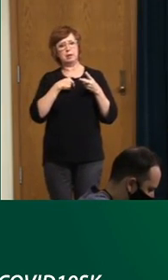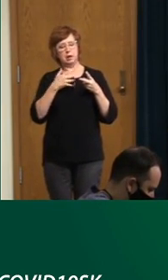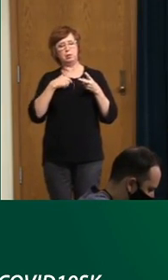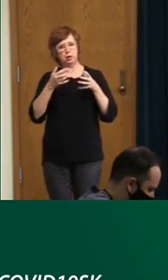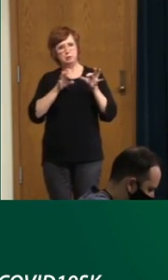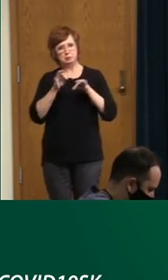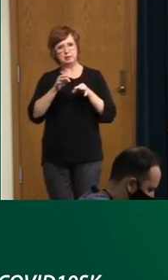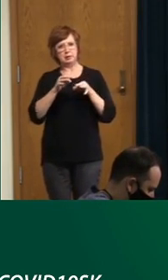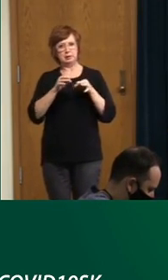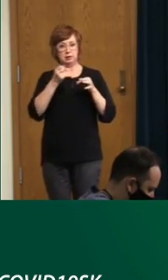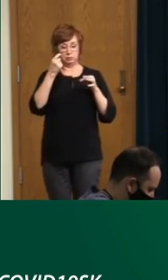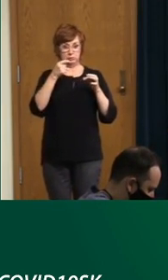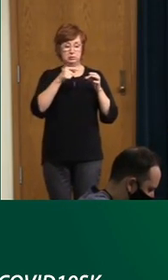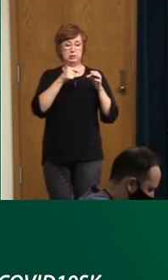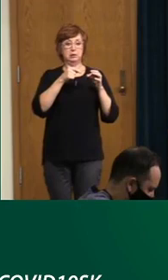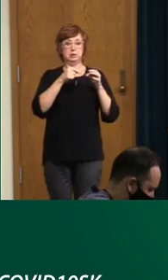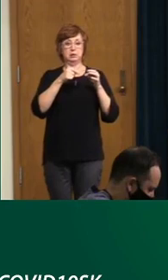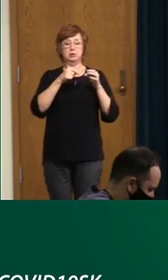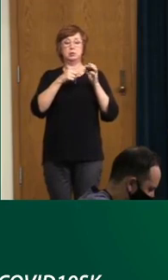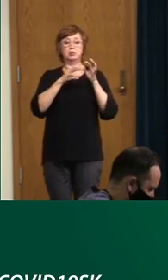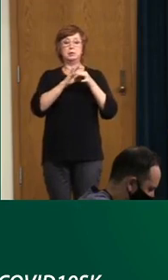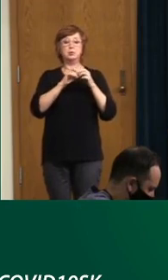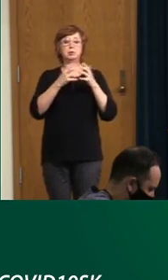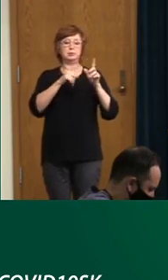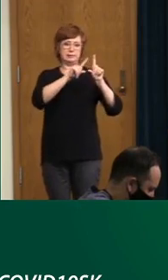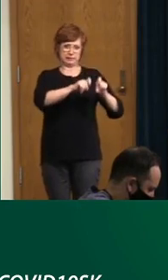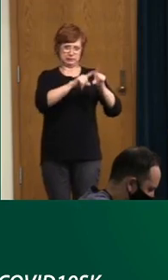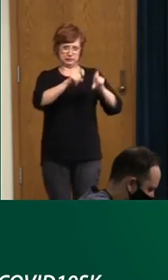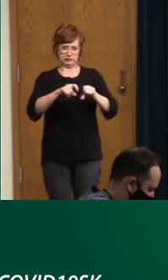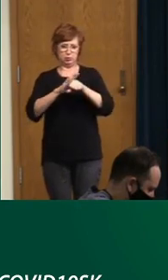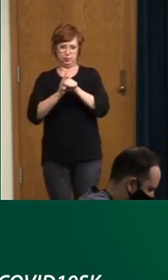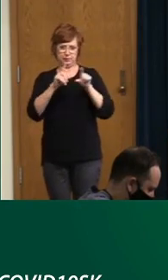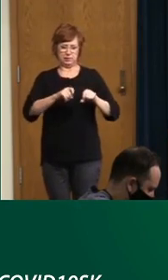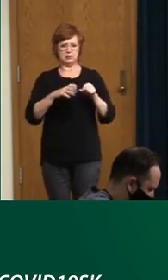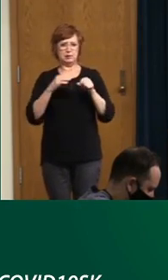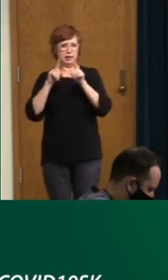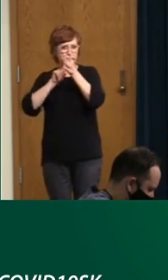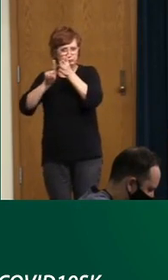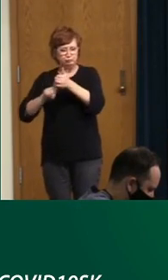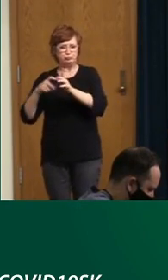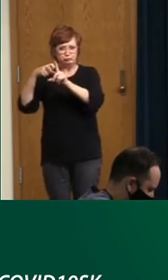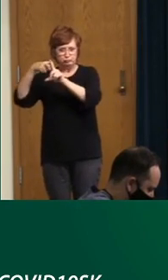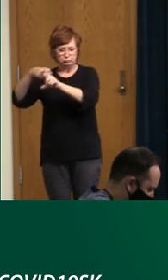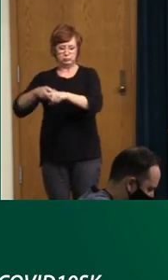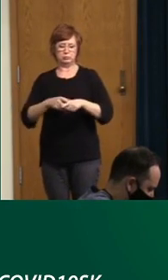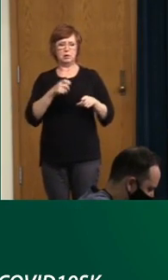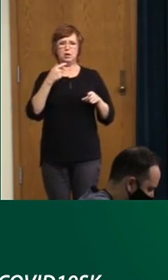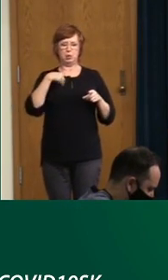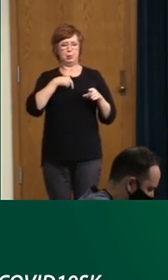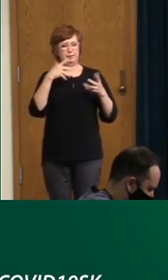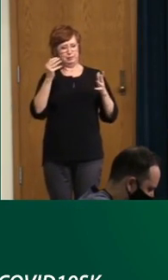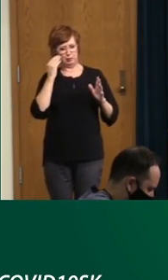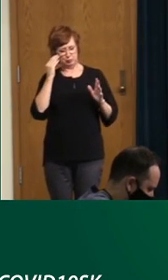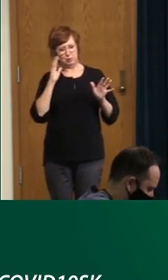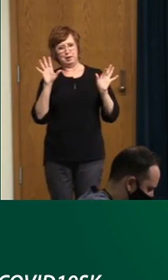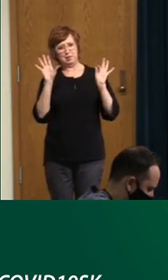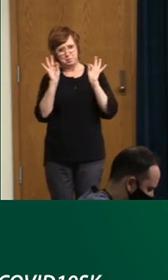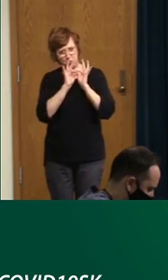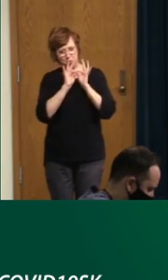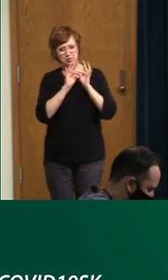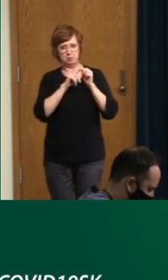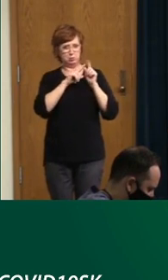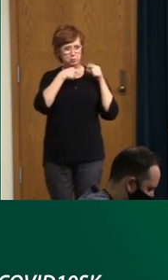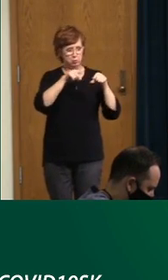to step up our testing and our contact tracing. I think by now we all understand the importance of testing and contact tracing in